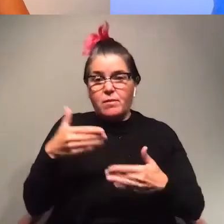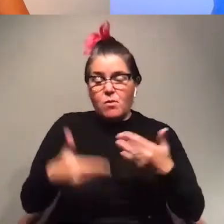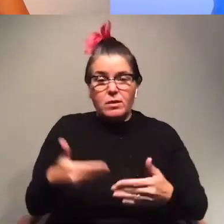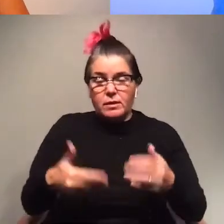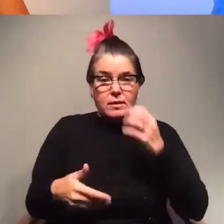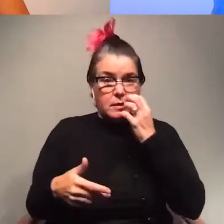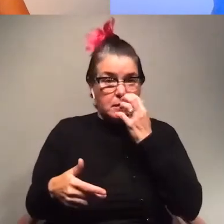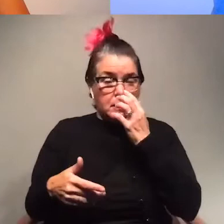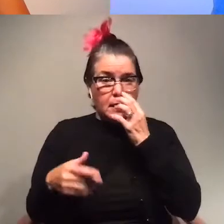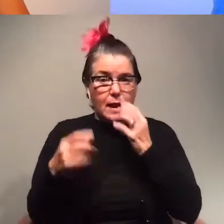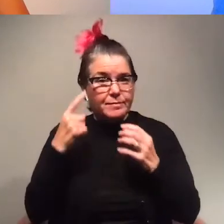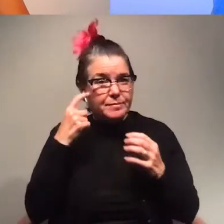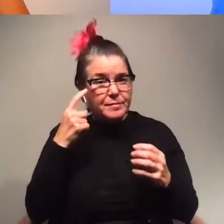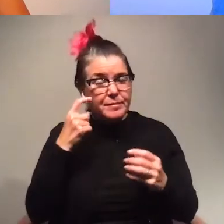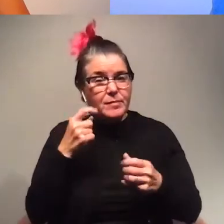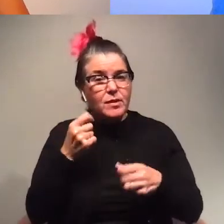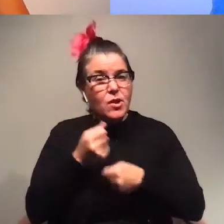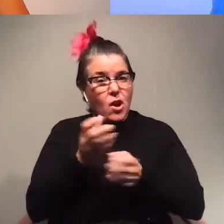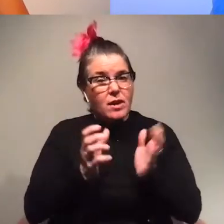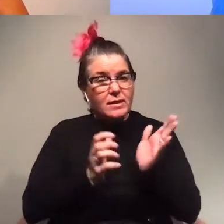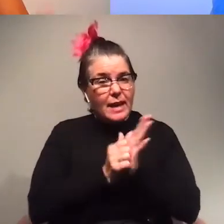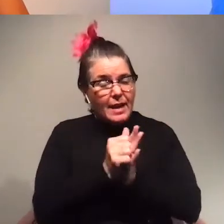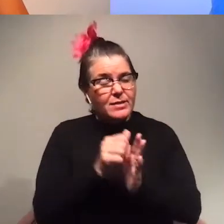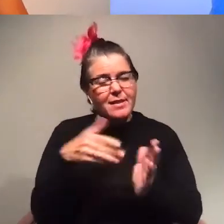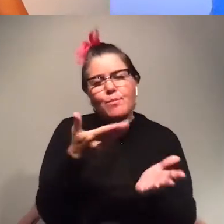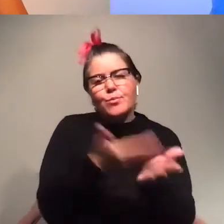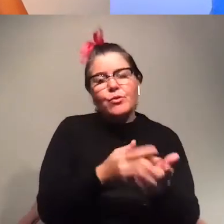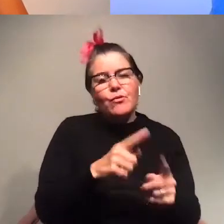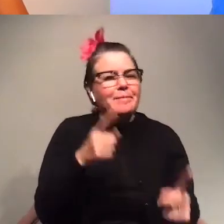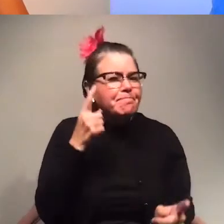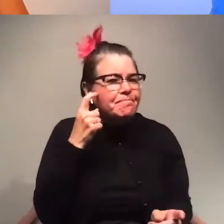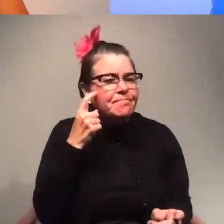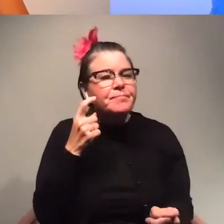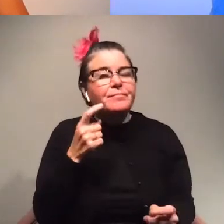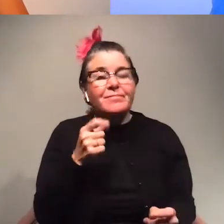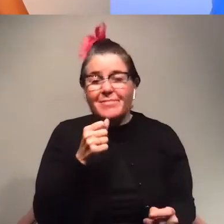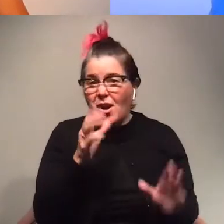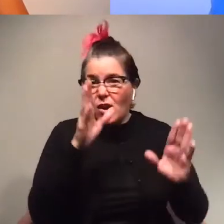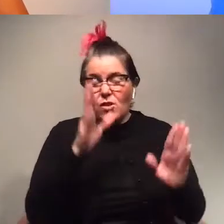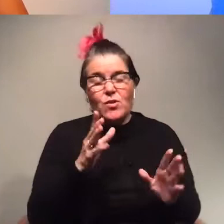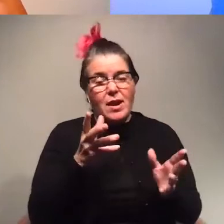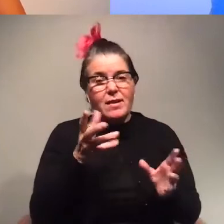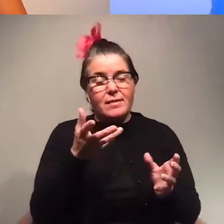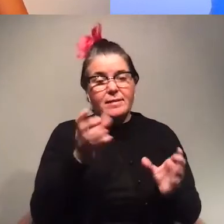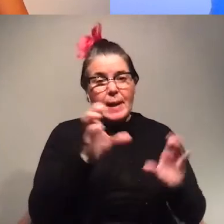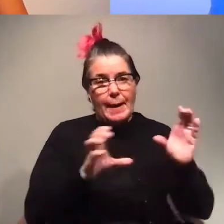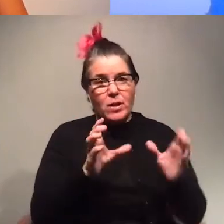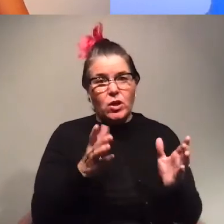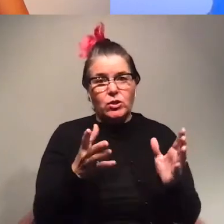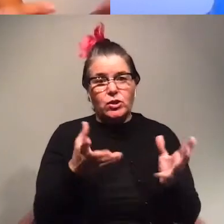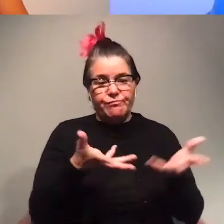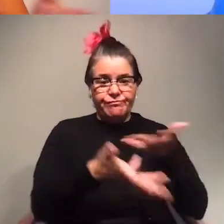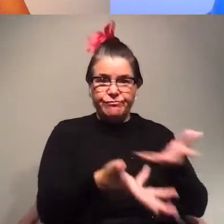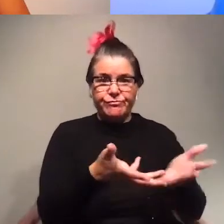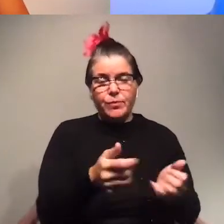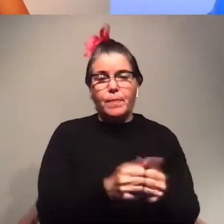a suspected carcinogen, hasn't been proved, but it's just not a great chemical to interact with. And what I'm trying to understand